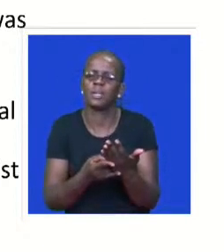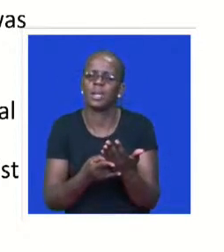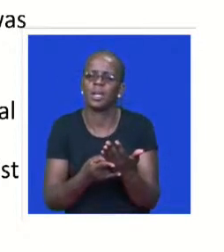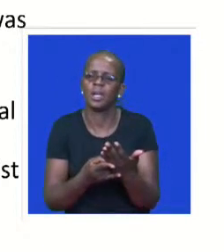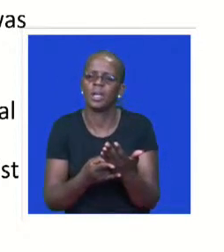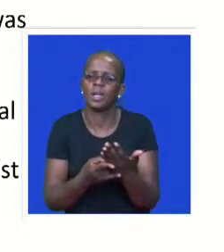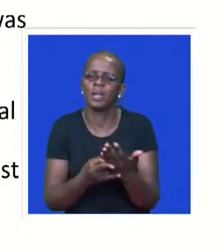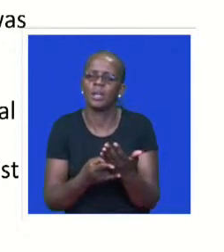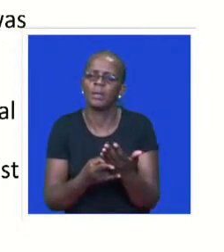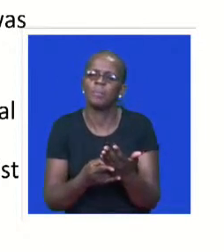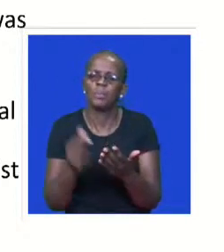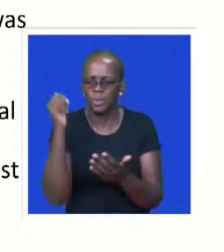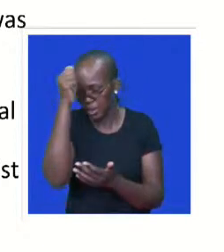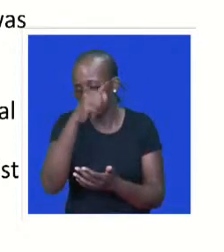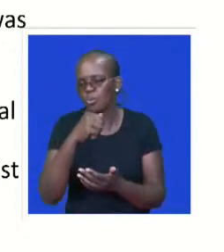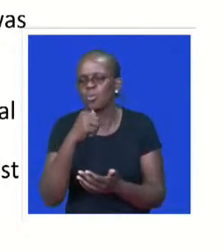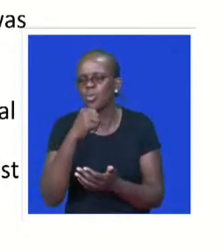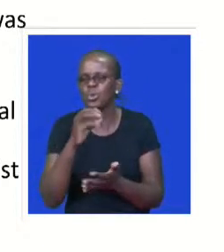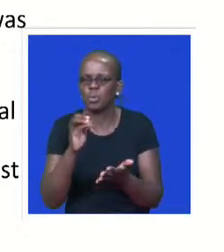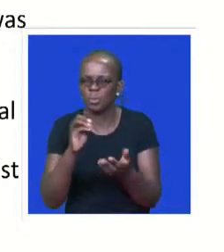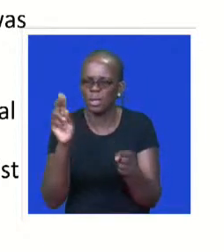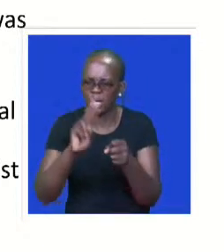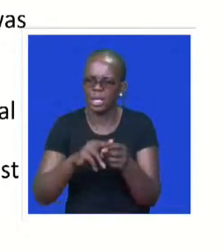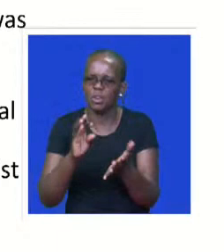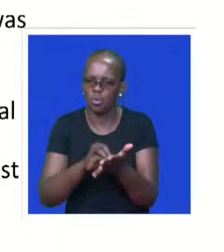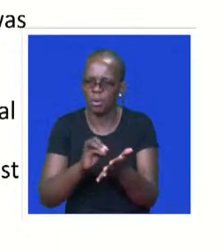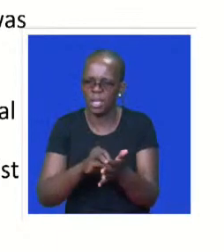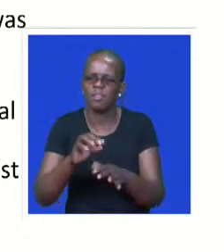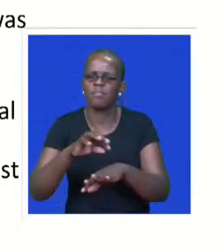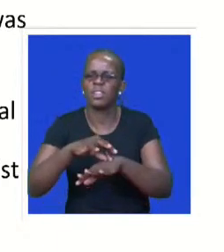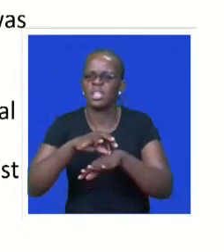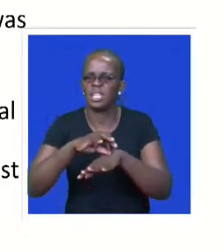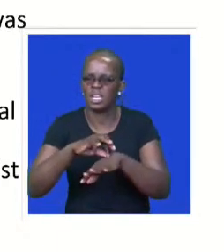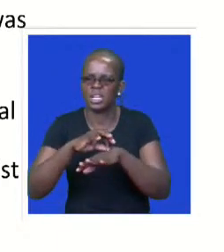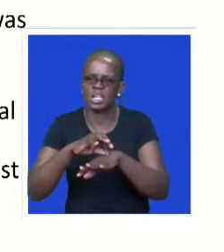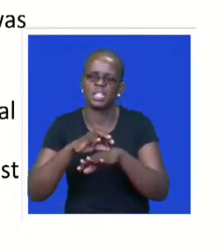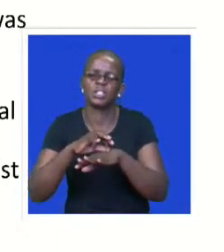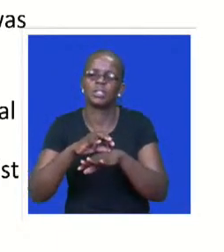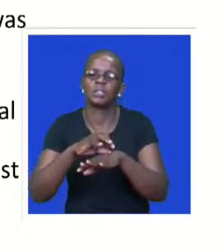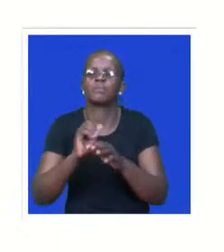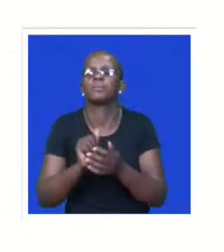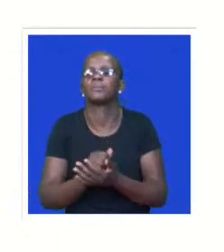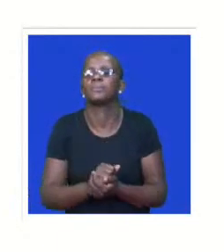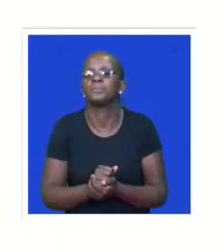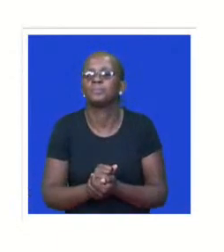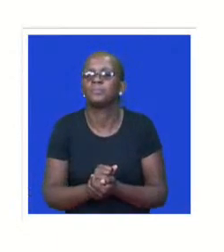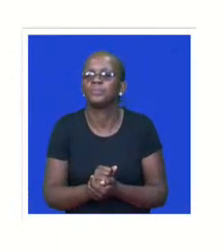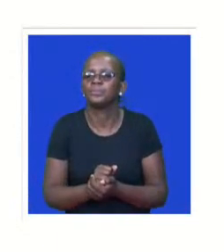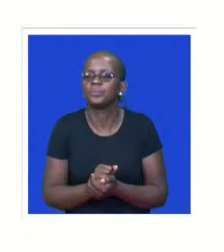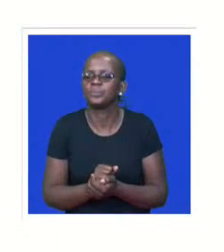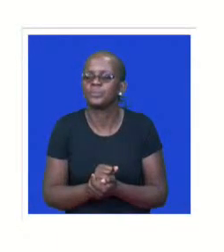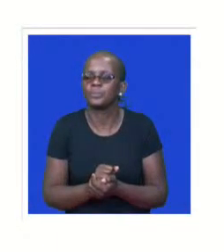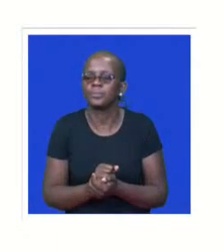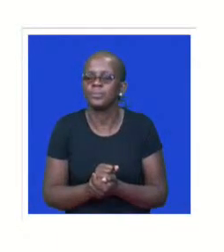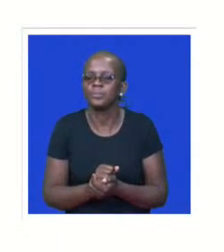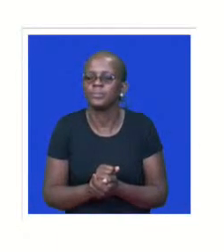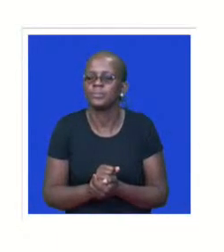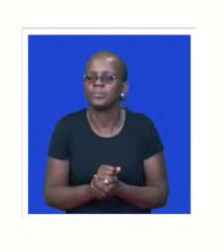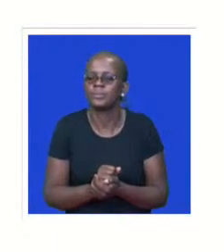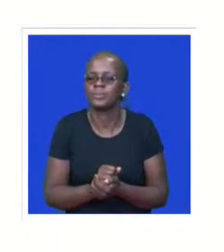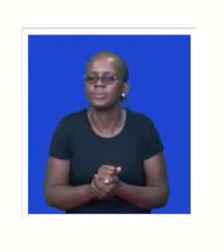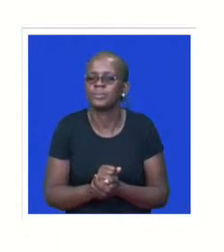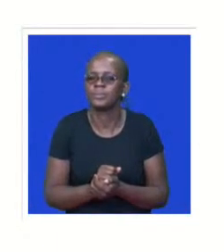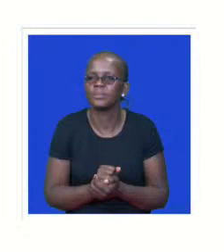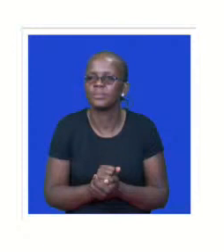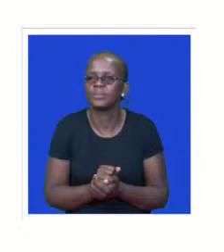Will mend the broken relationship caused by sin, my dear Lena. Yes, dear Lena. So now,